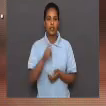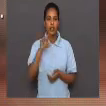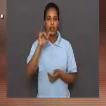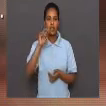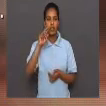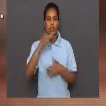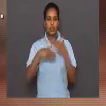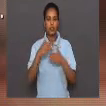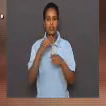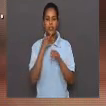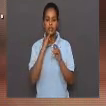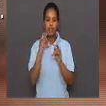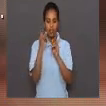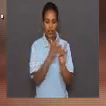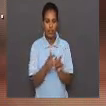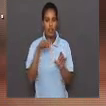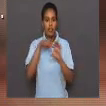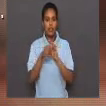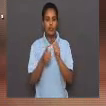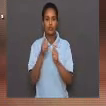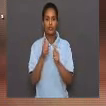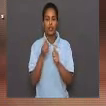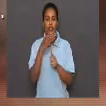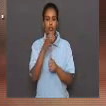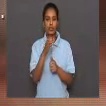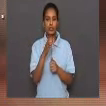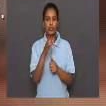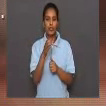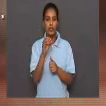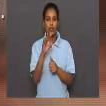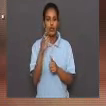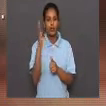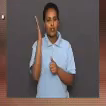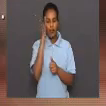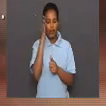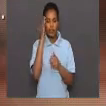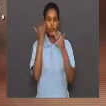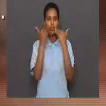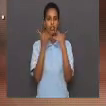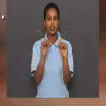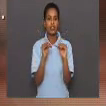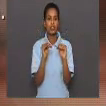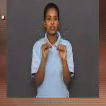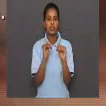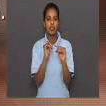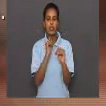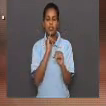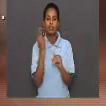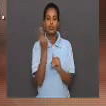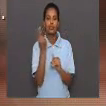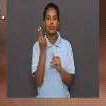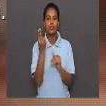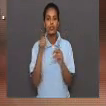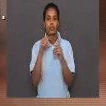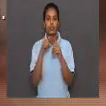Titration is a technique in which a solution of known concentration is